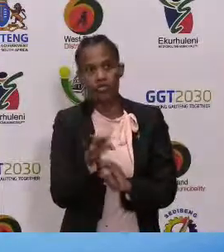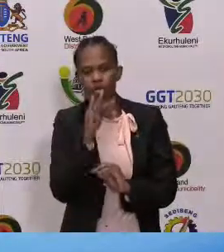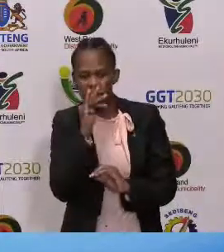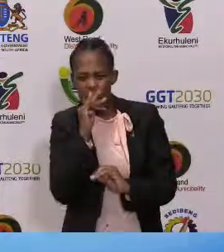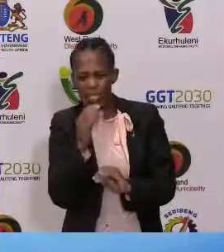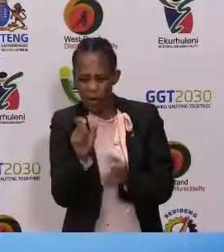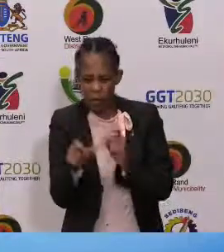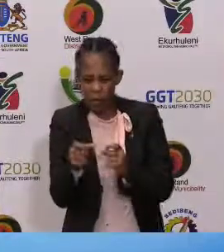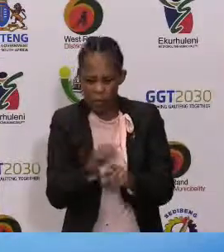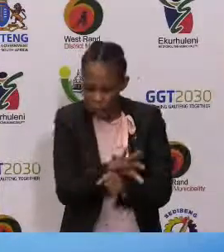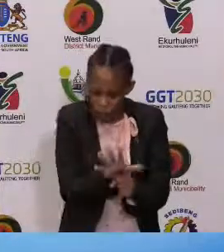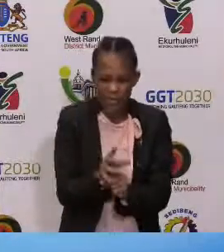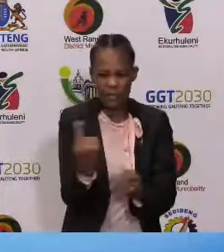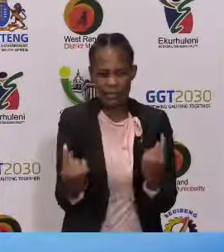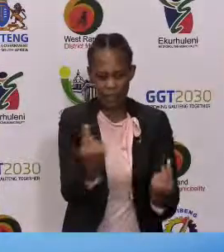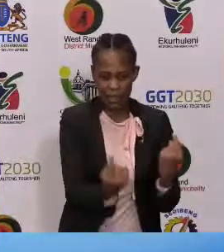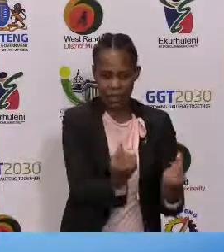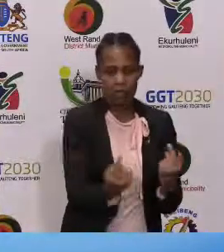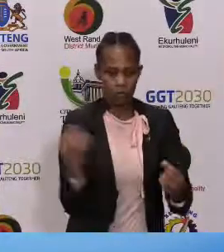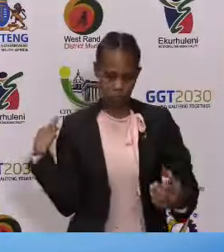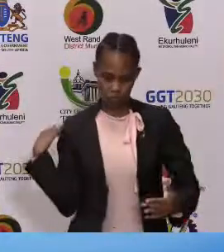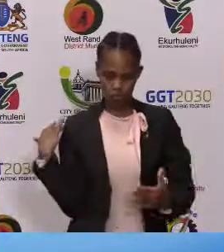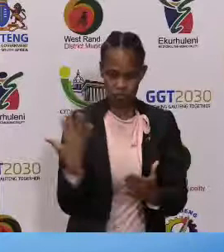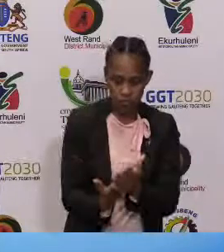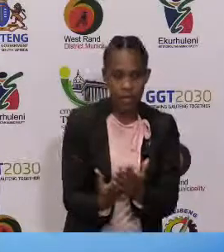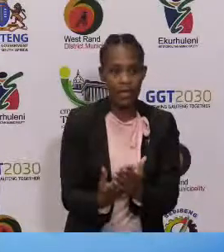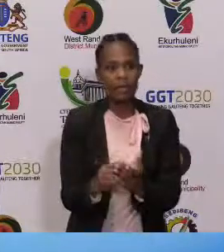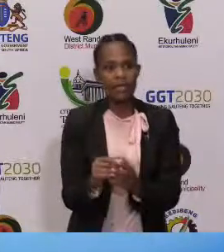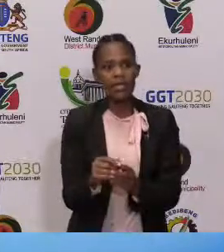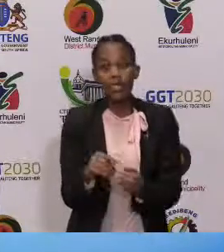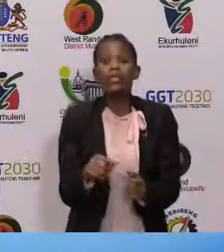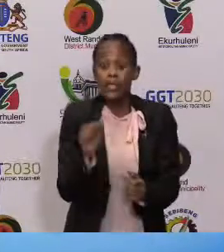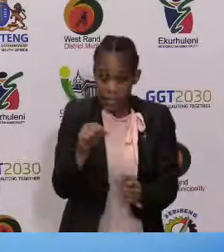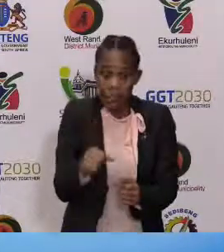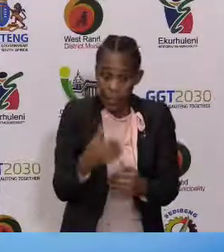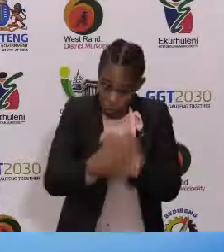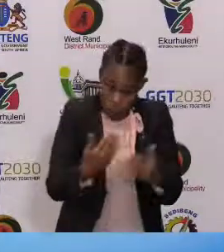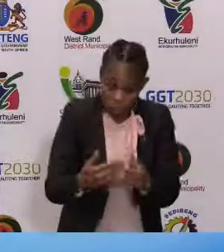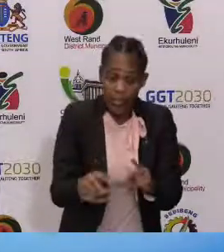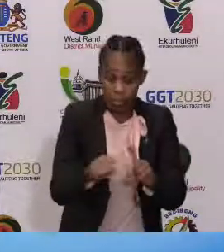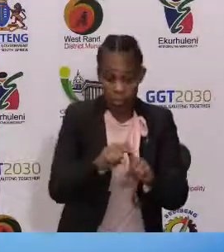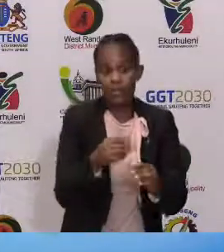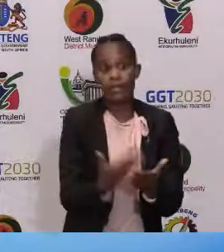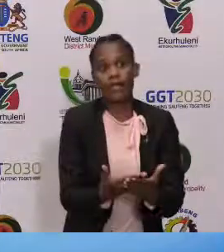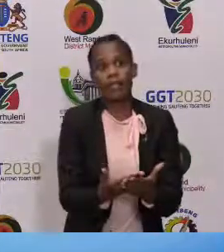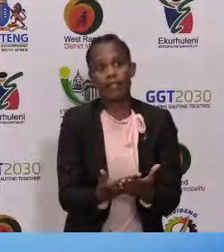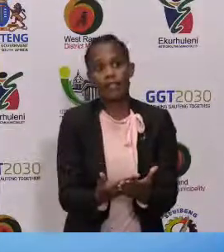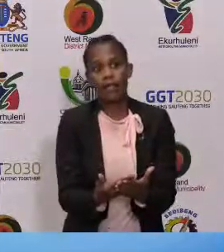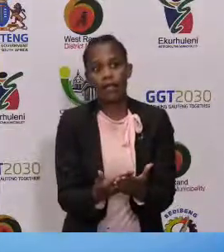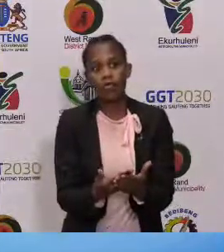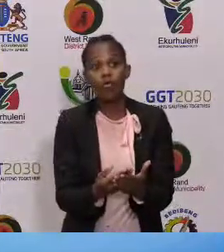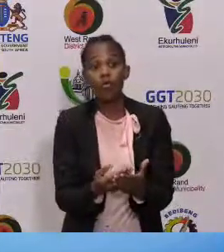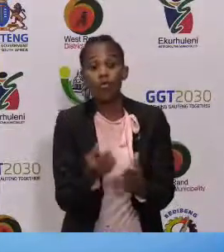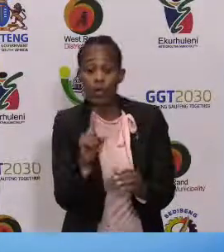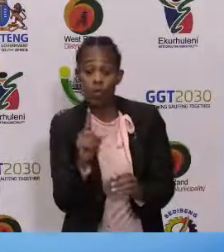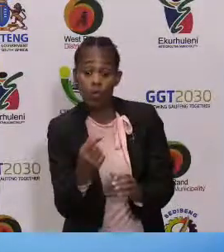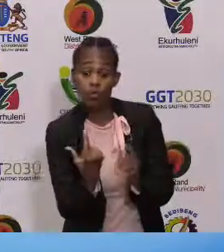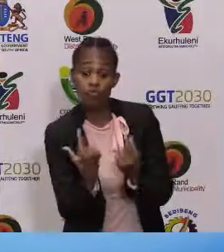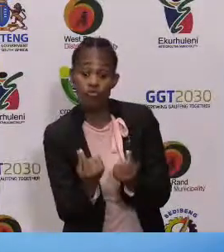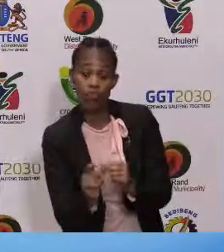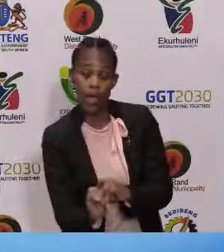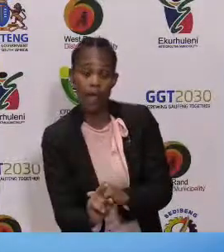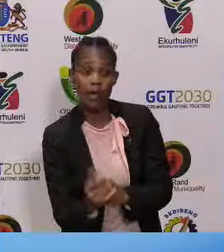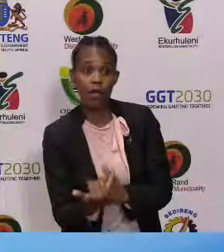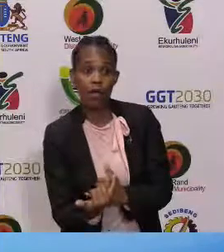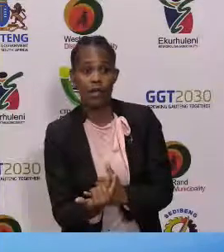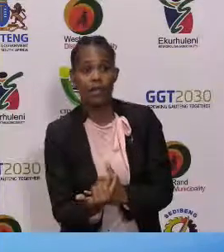infected in the recent past, so the antibody is still likely to be positive, and that positivity rate is going to be higher. So what we were measuring until